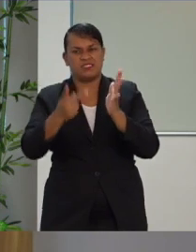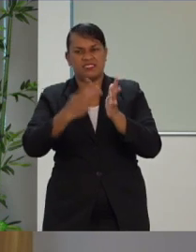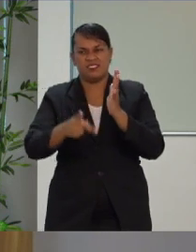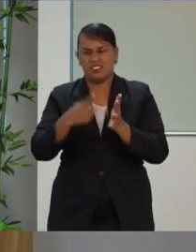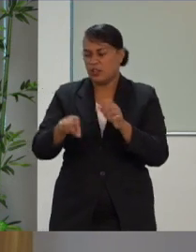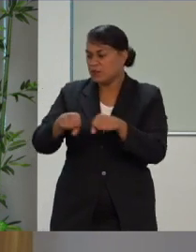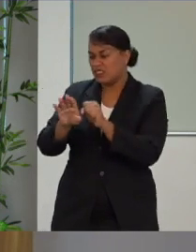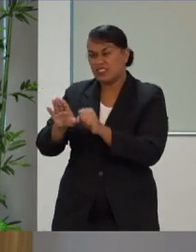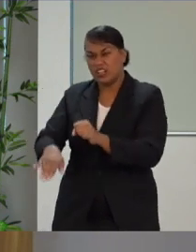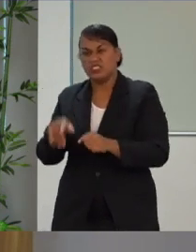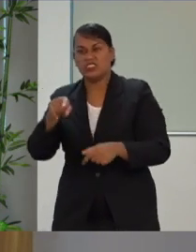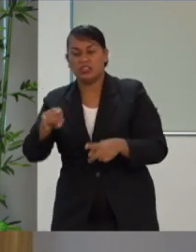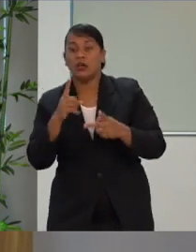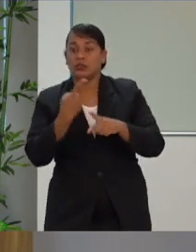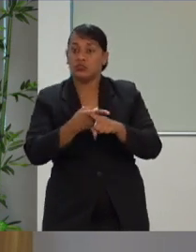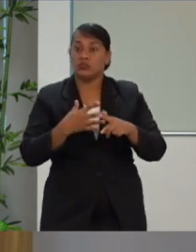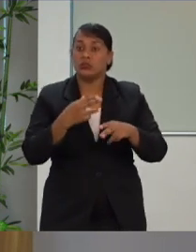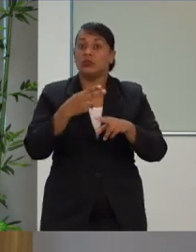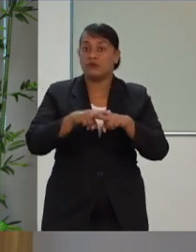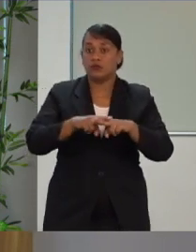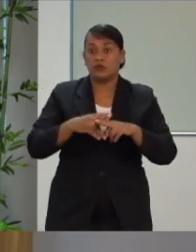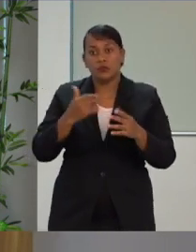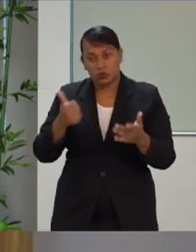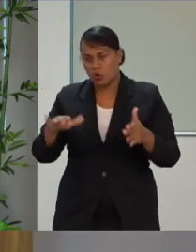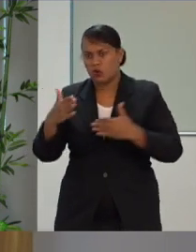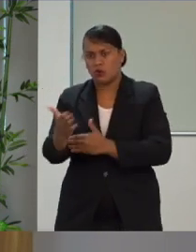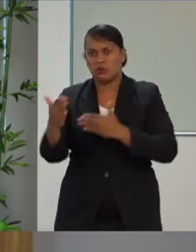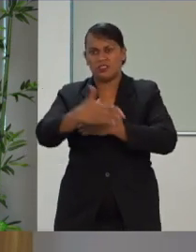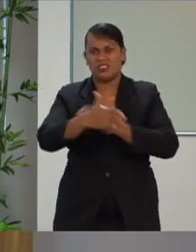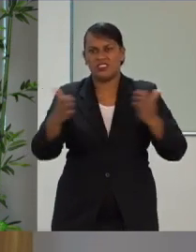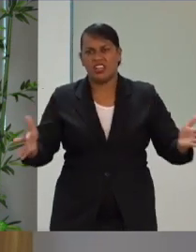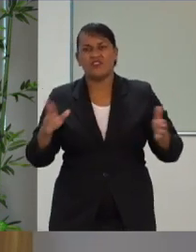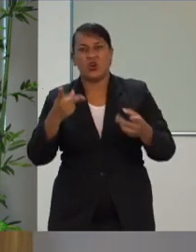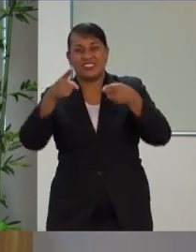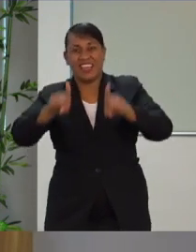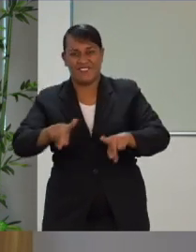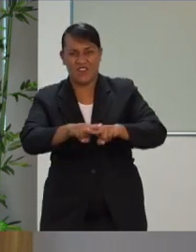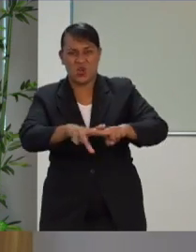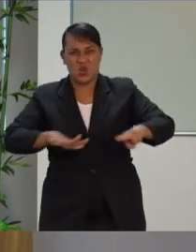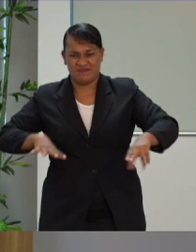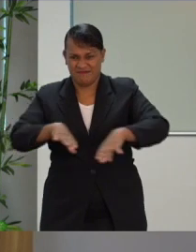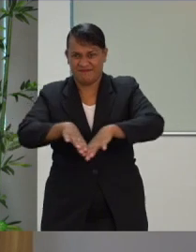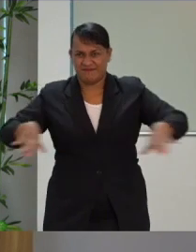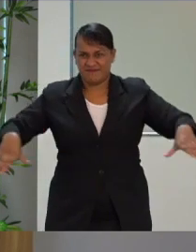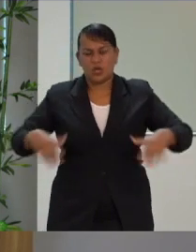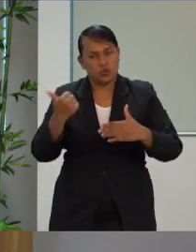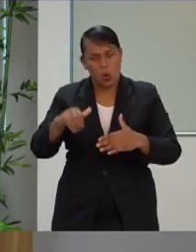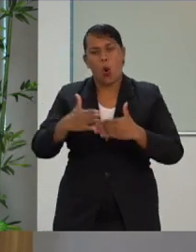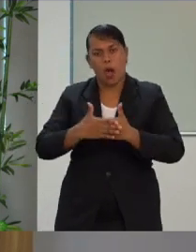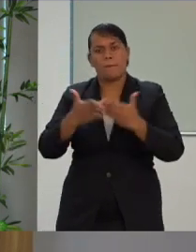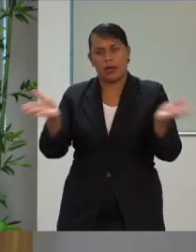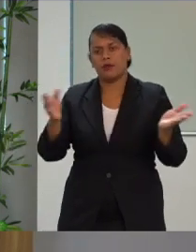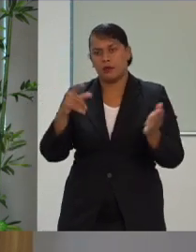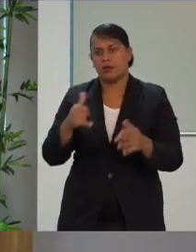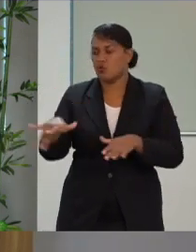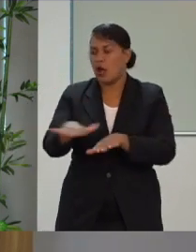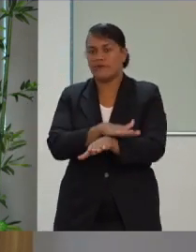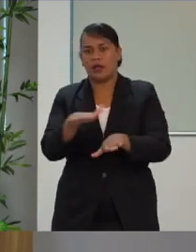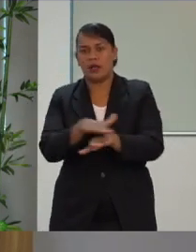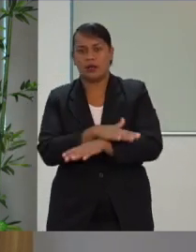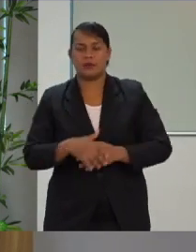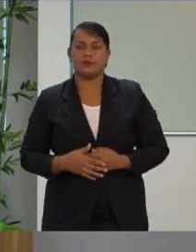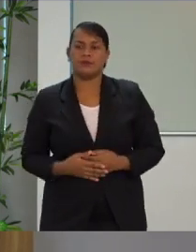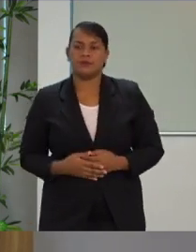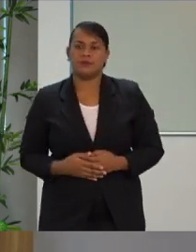the hearses and crematorium services are also open. In respect of many of